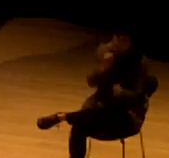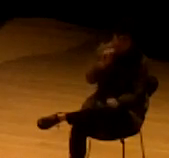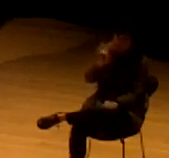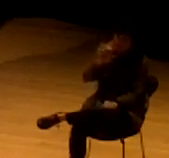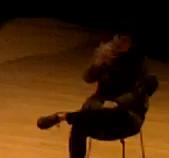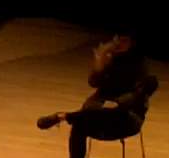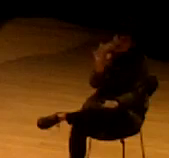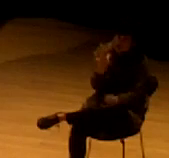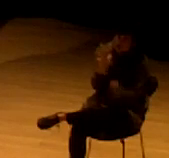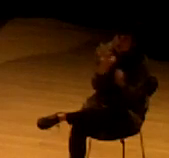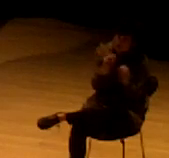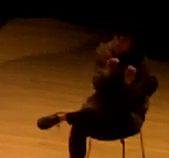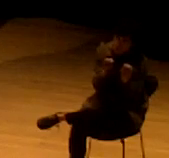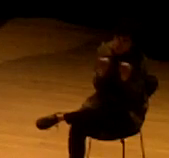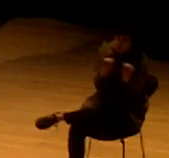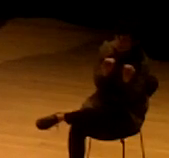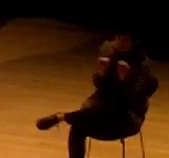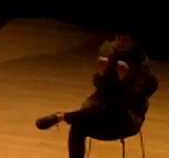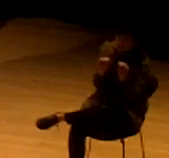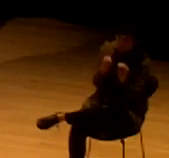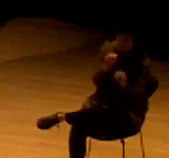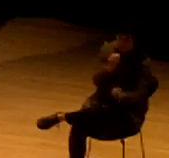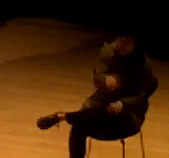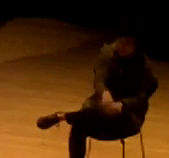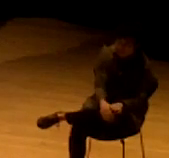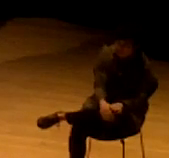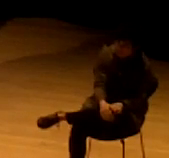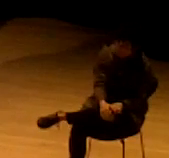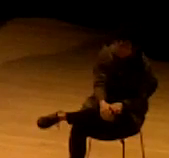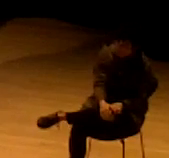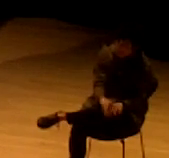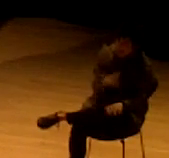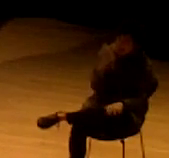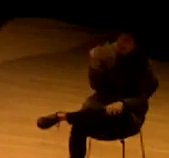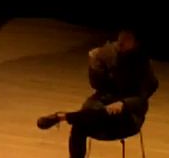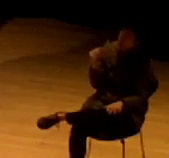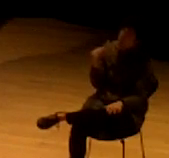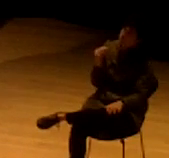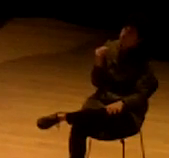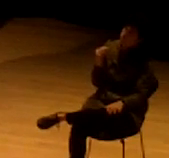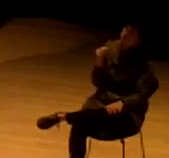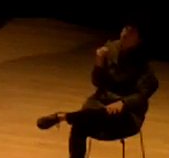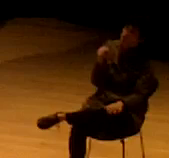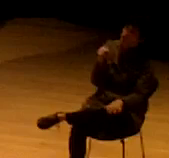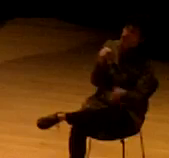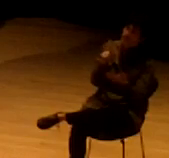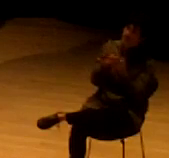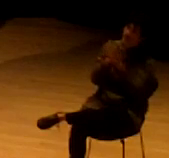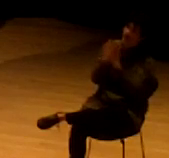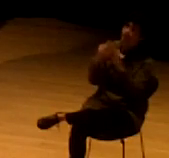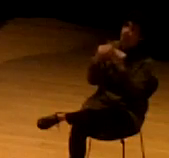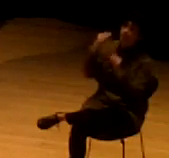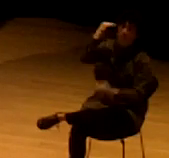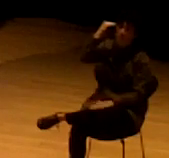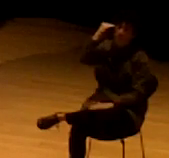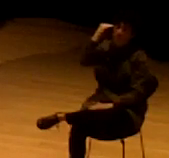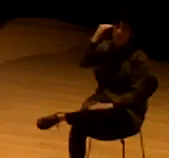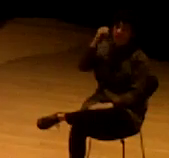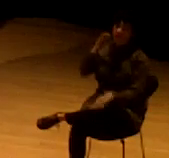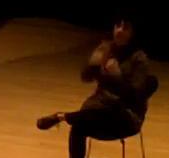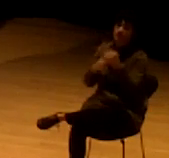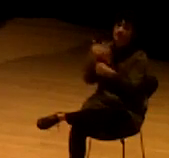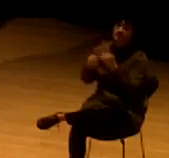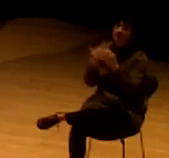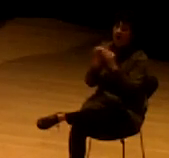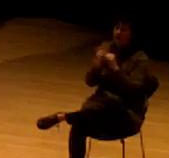inch of their life, right? And she suddenly became more conscious and more aware of that process and how she could